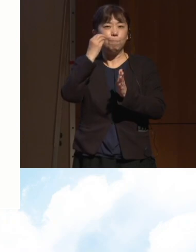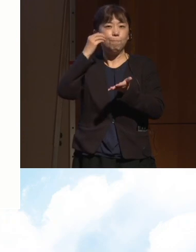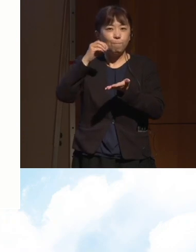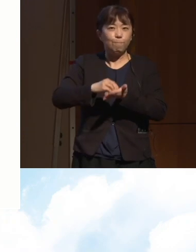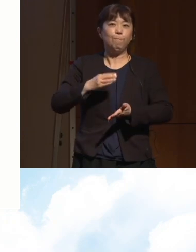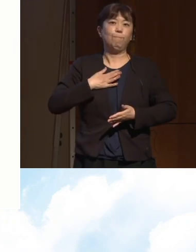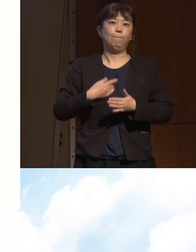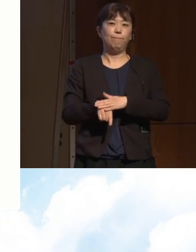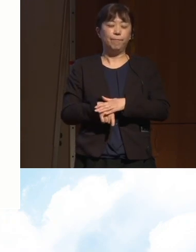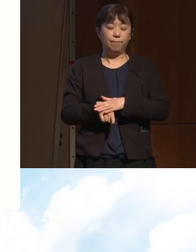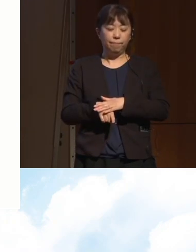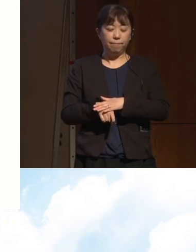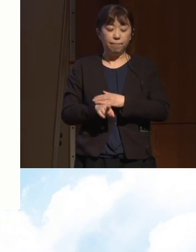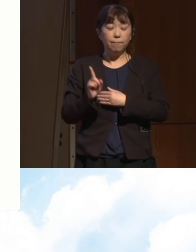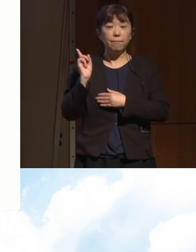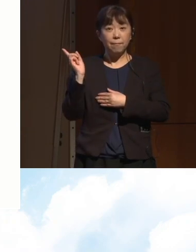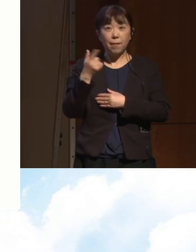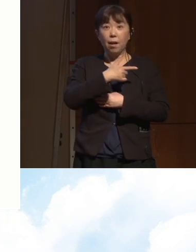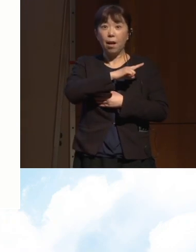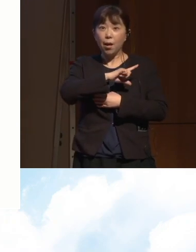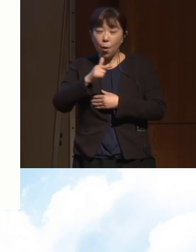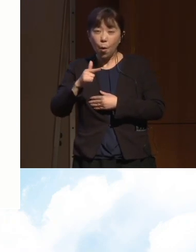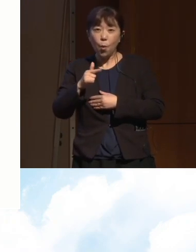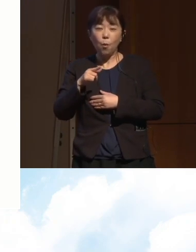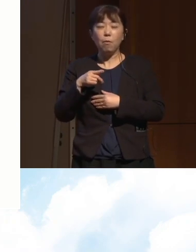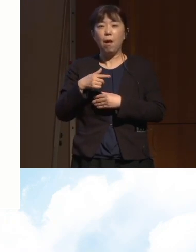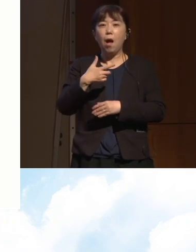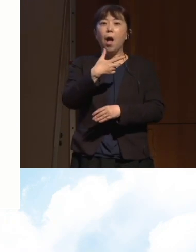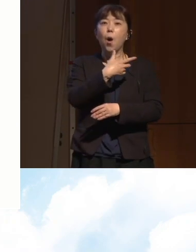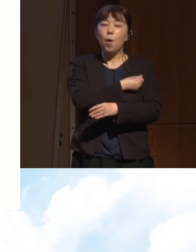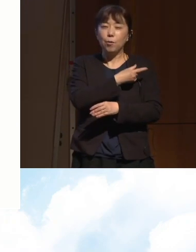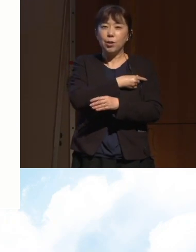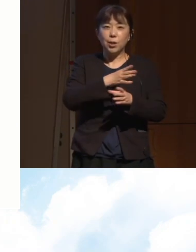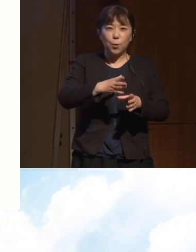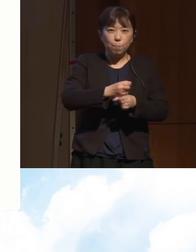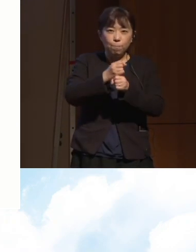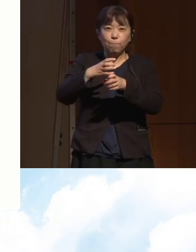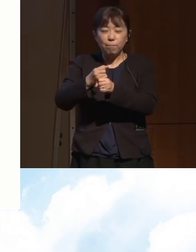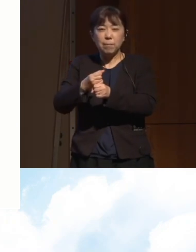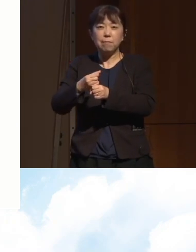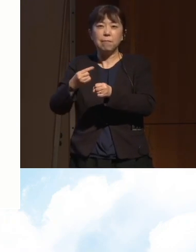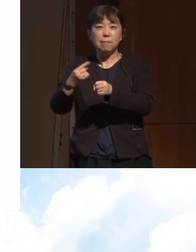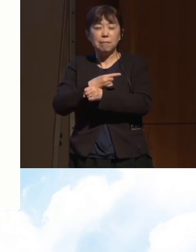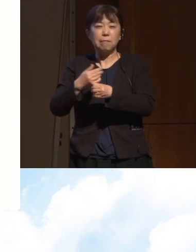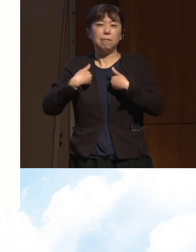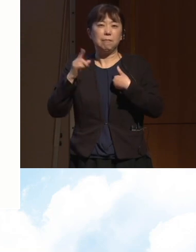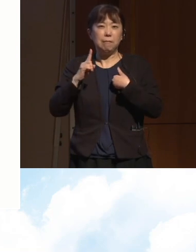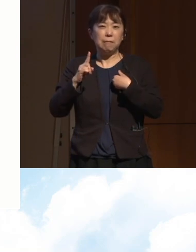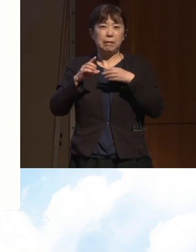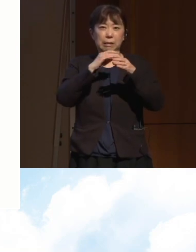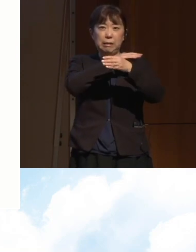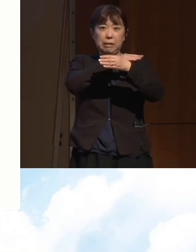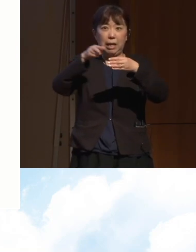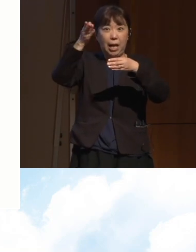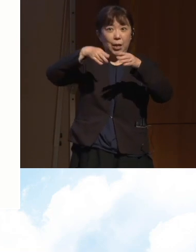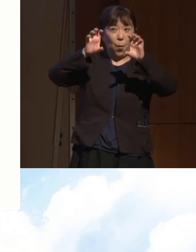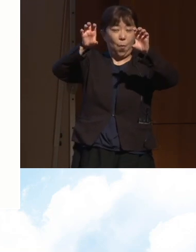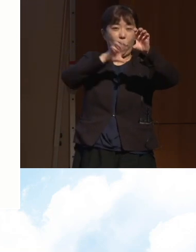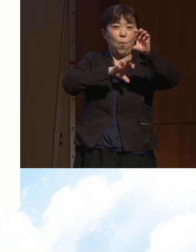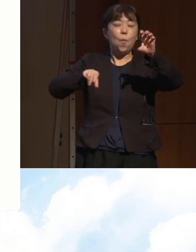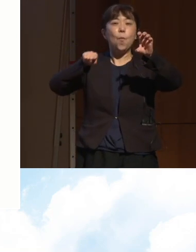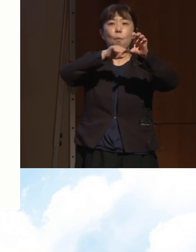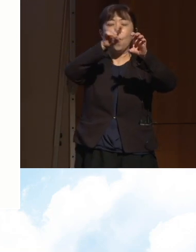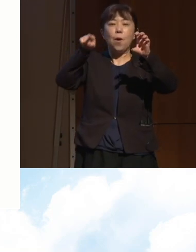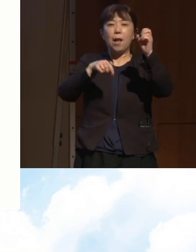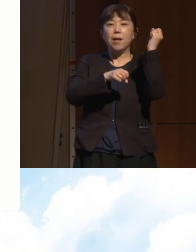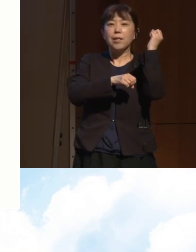of vaccines, is now to understand at a very basic biological level core functions